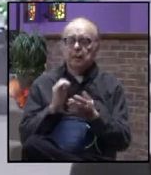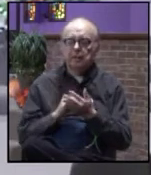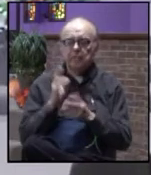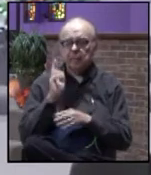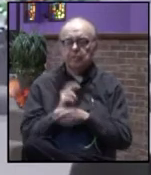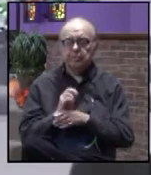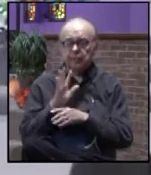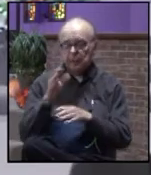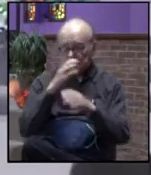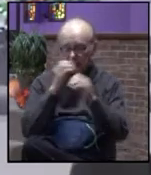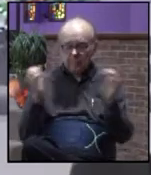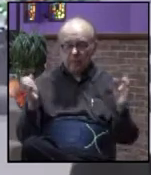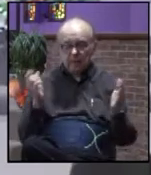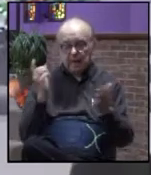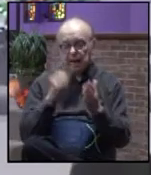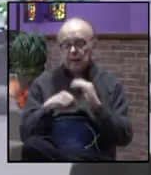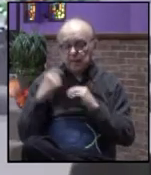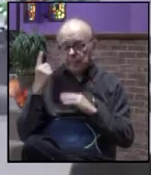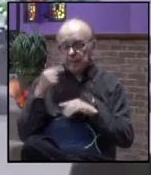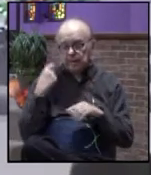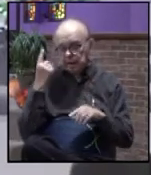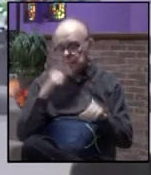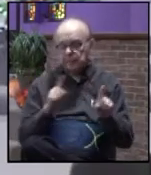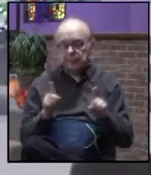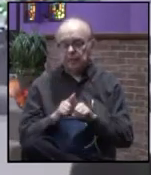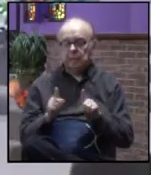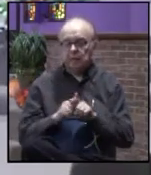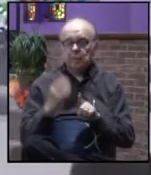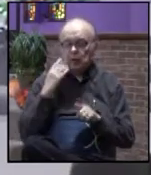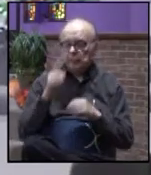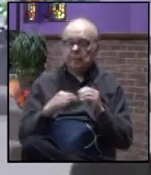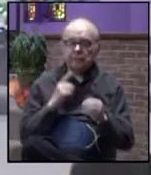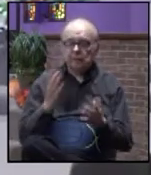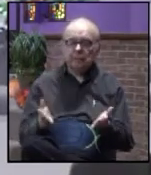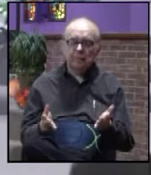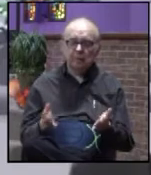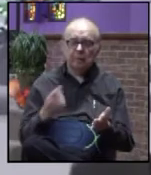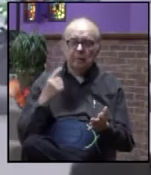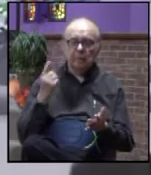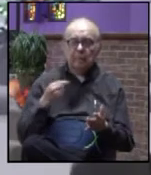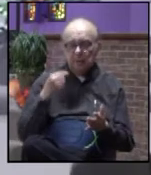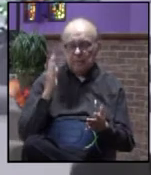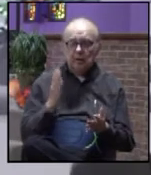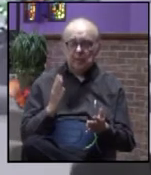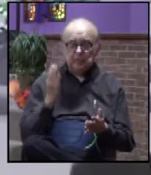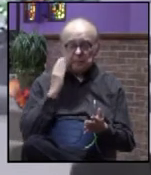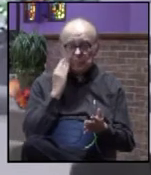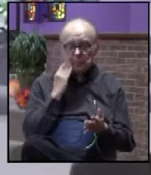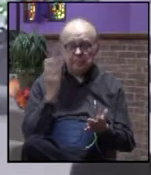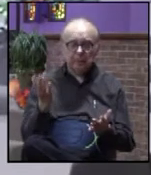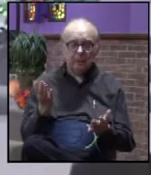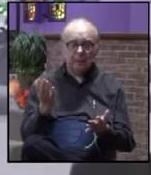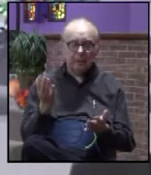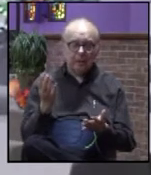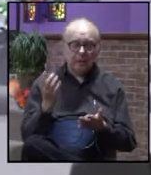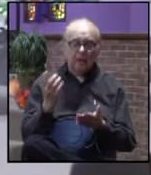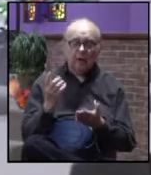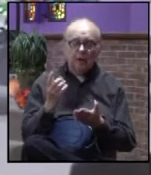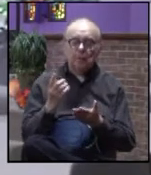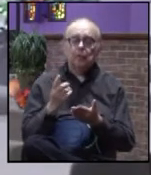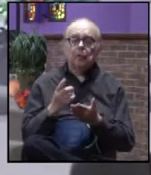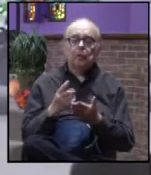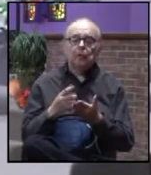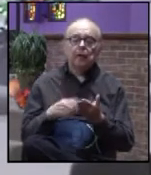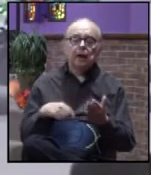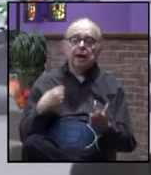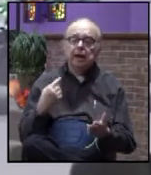their imagination as to what they think it looks like, but I don't know about you. I think God knows what He wants us to look like as a